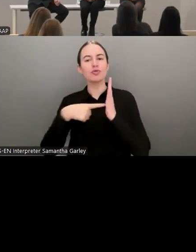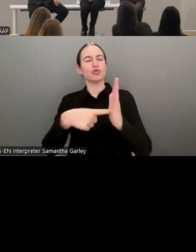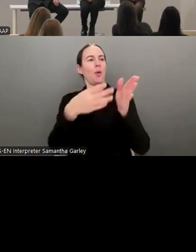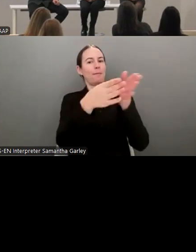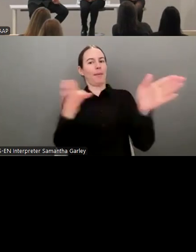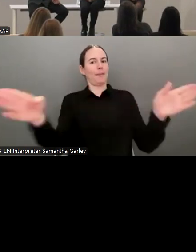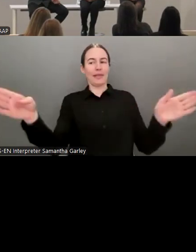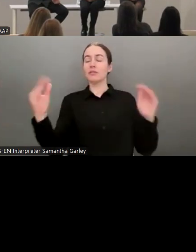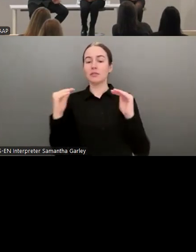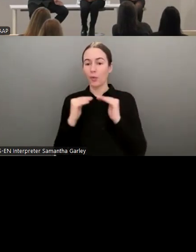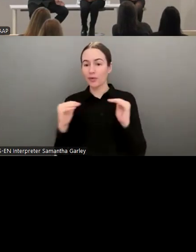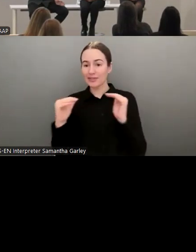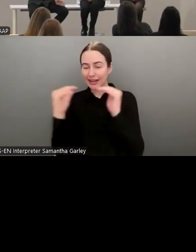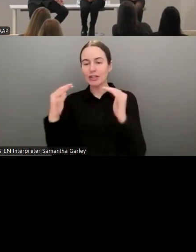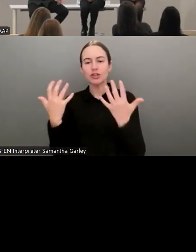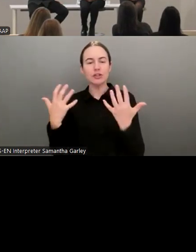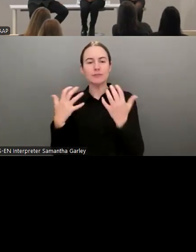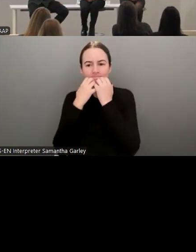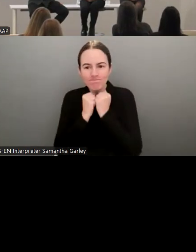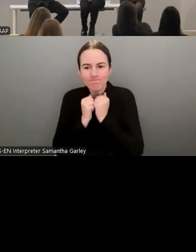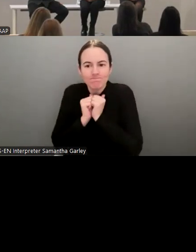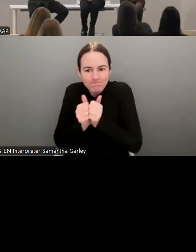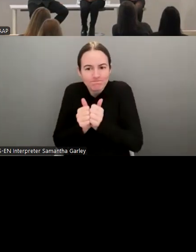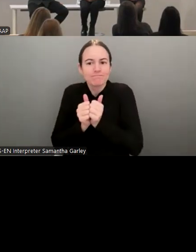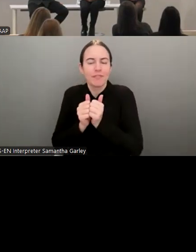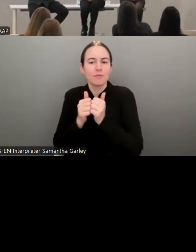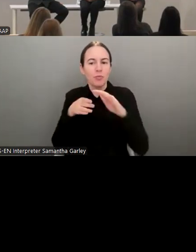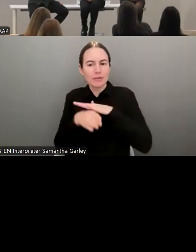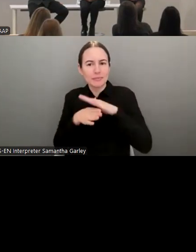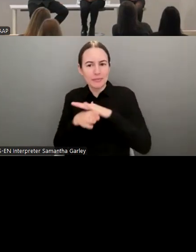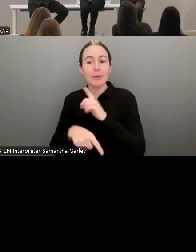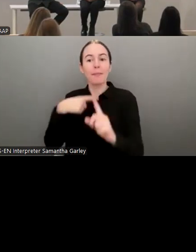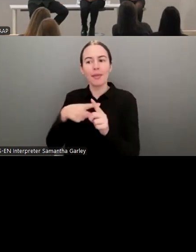accessibility, and we have accessibility professionals in the company, but also that